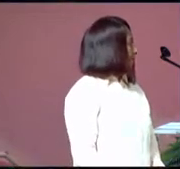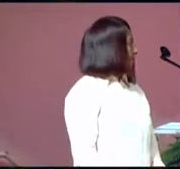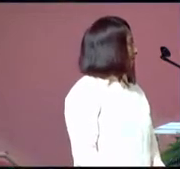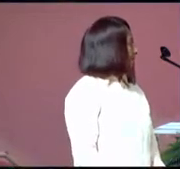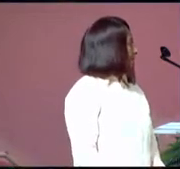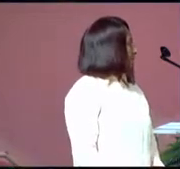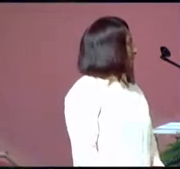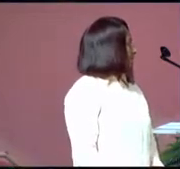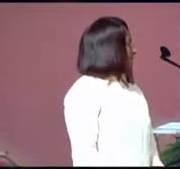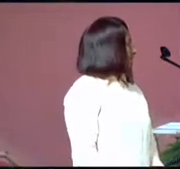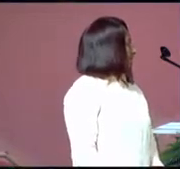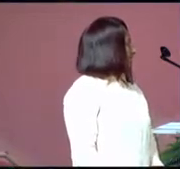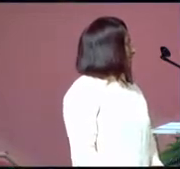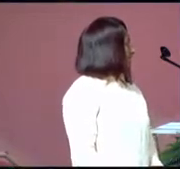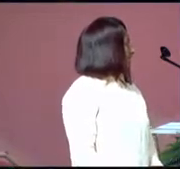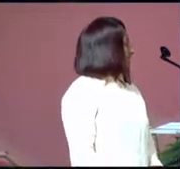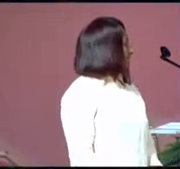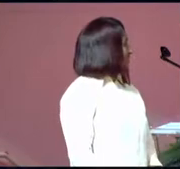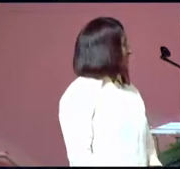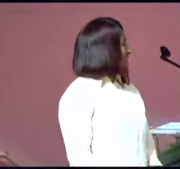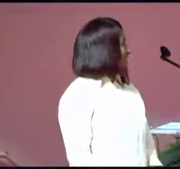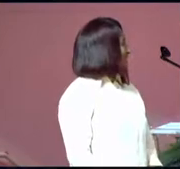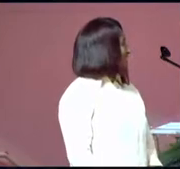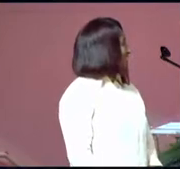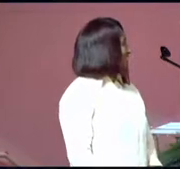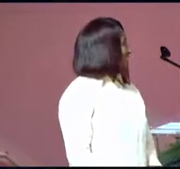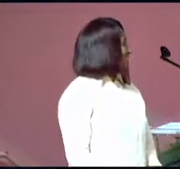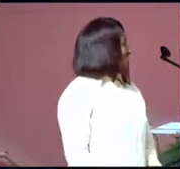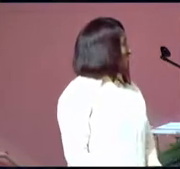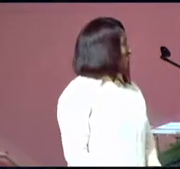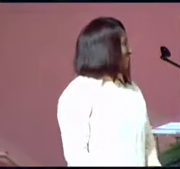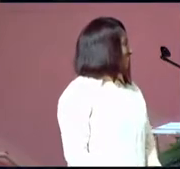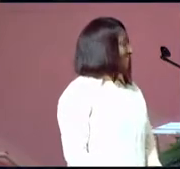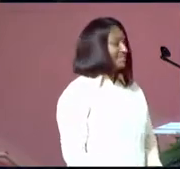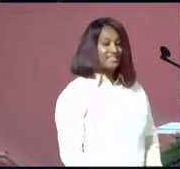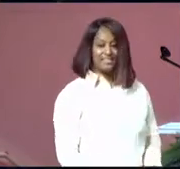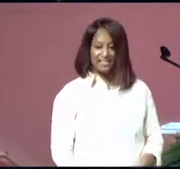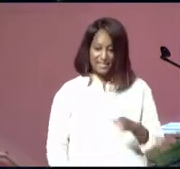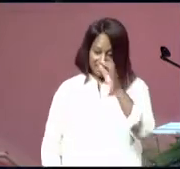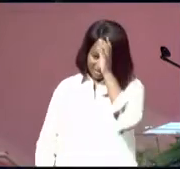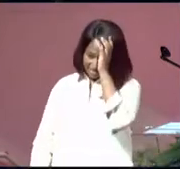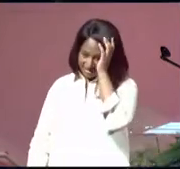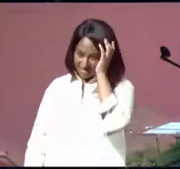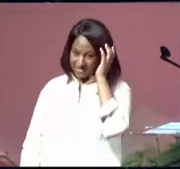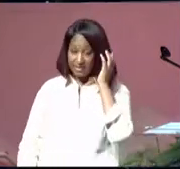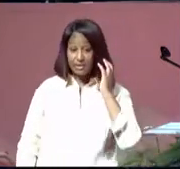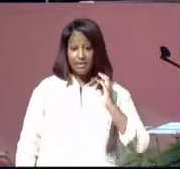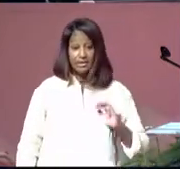I